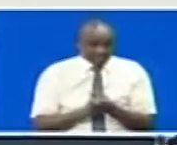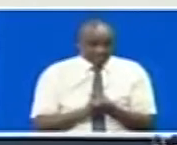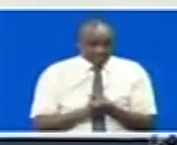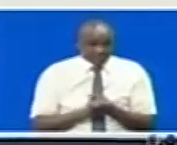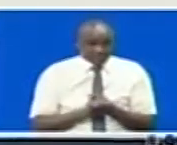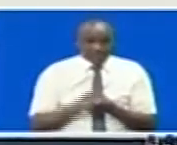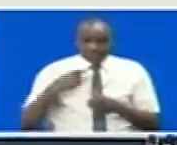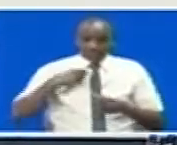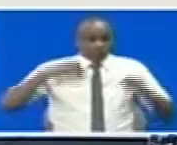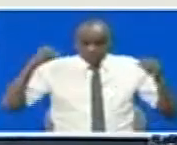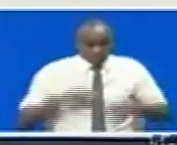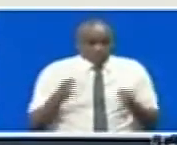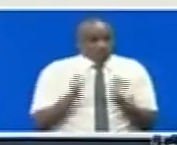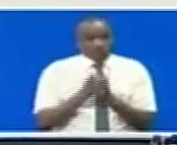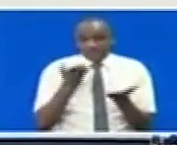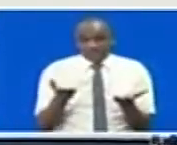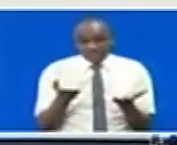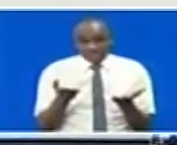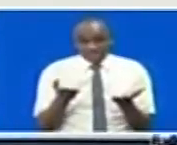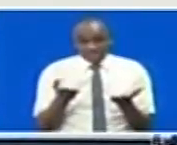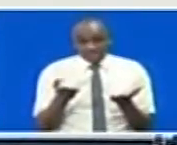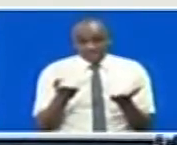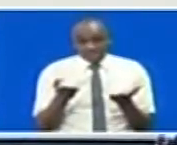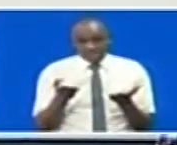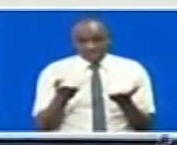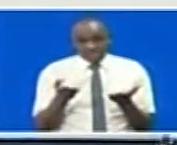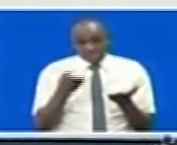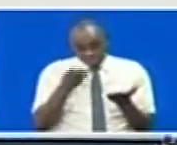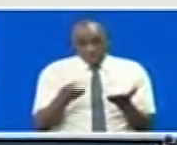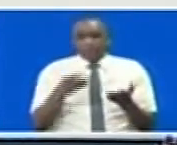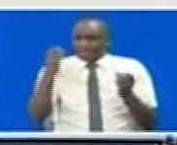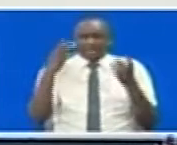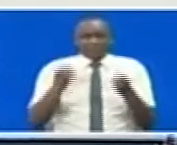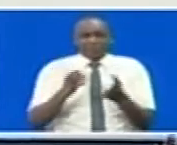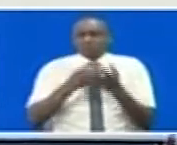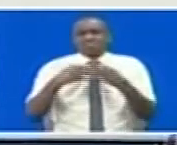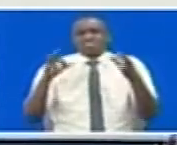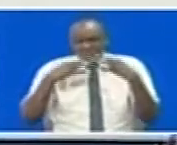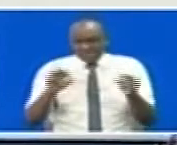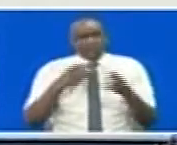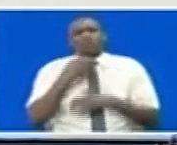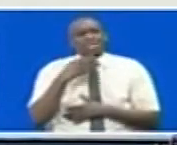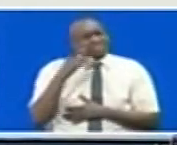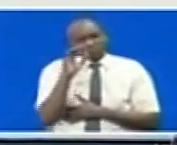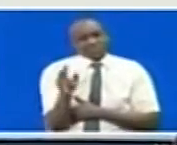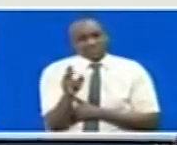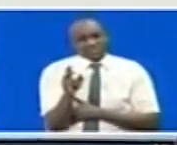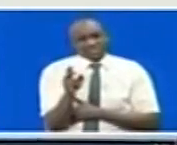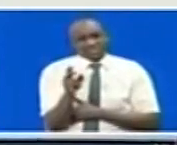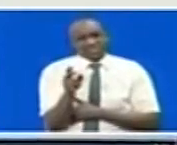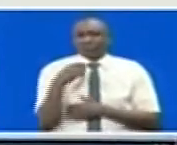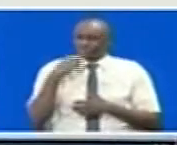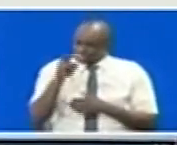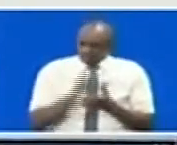I am shocked, by the way, by the series of acquittals on hate speech, which seem also